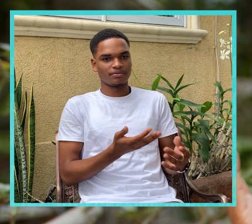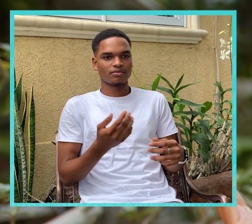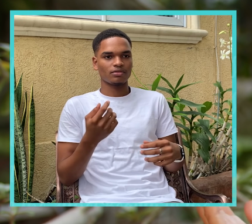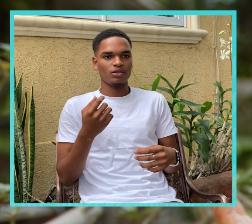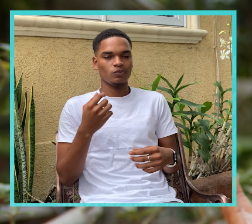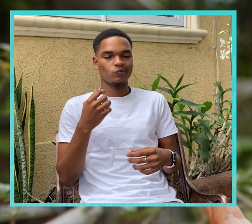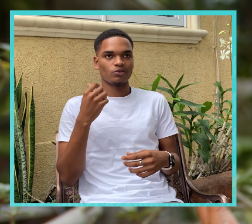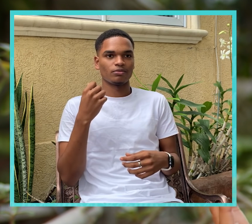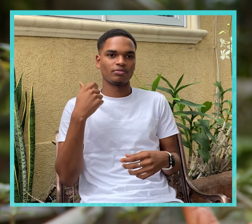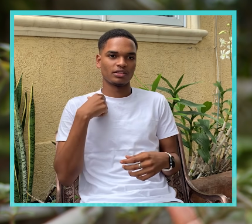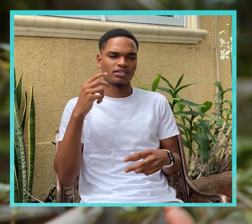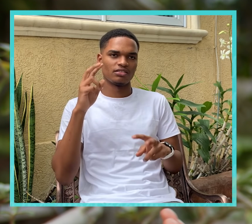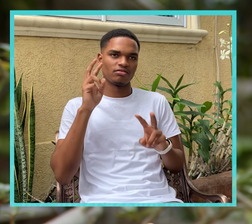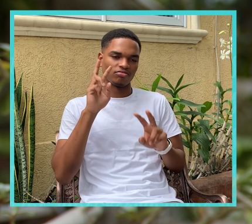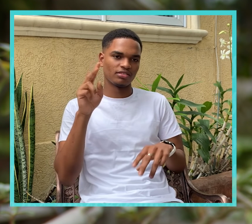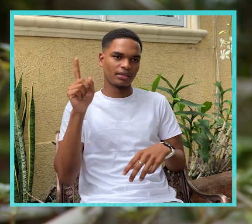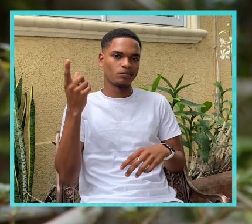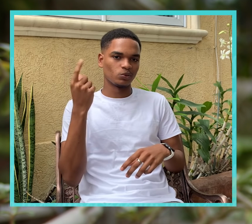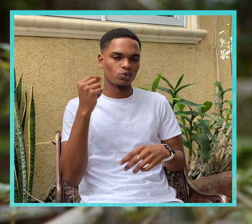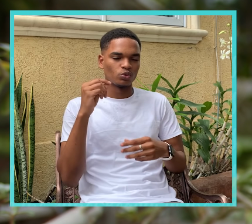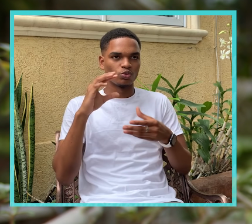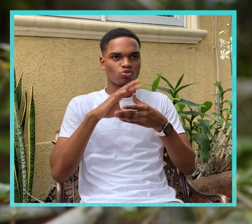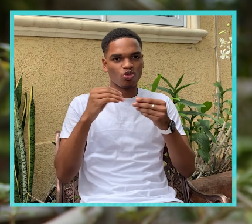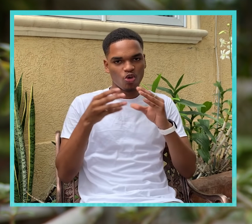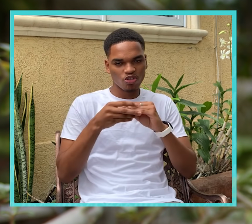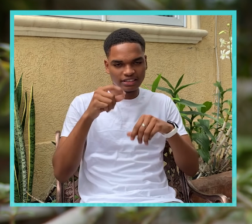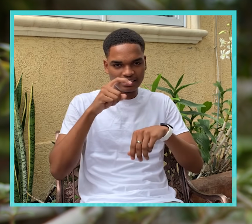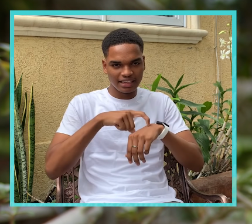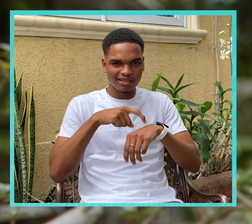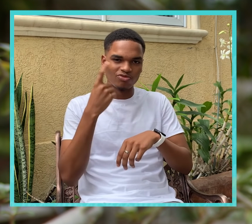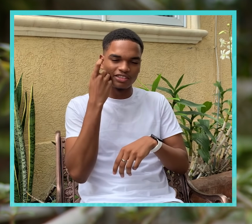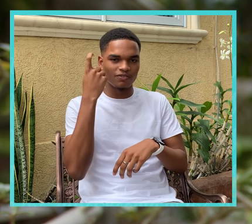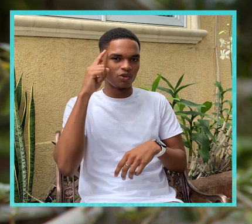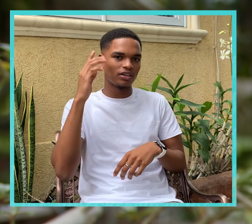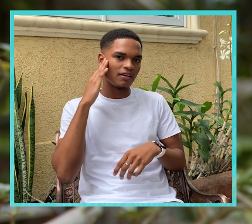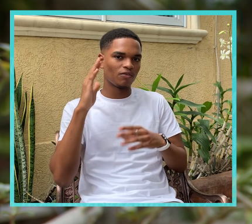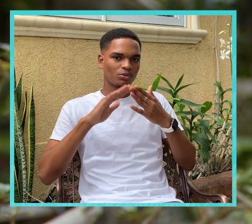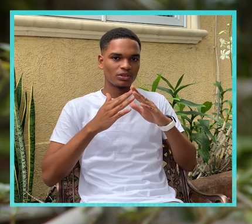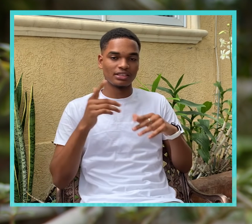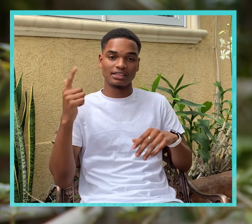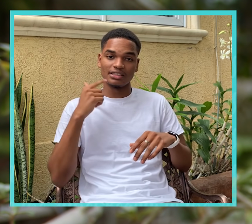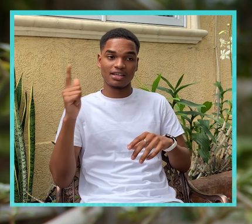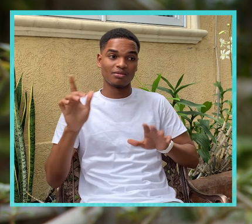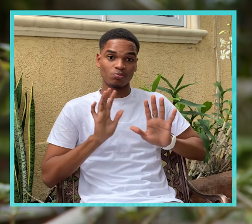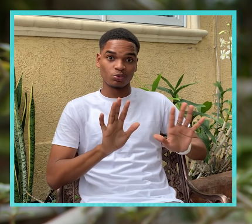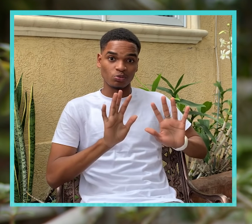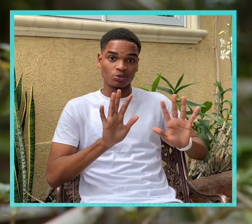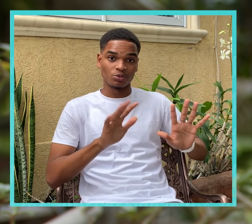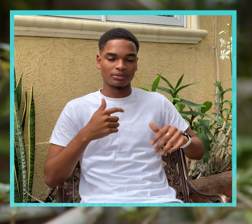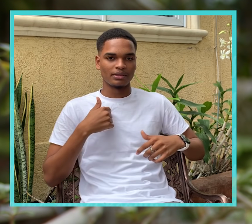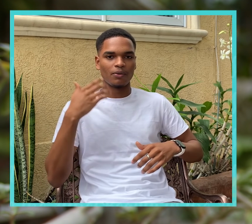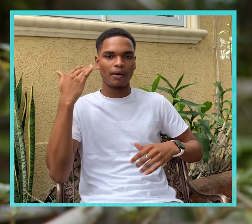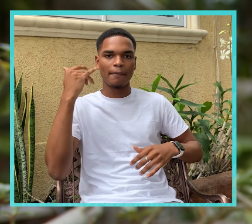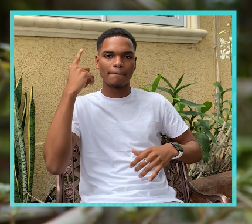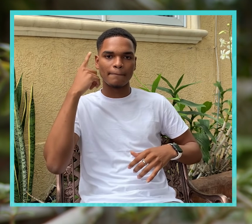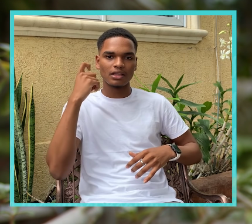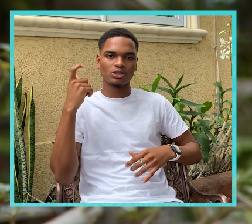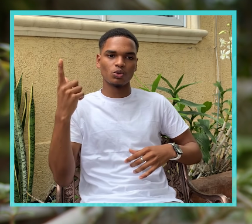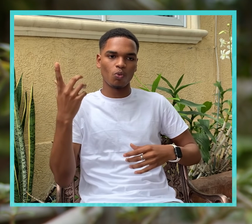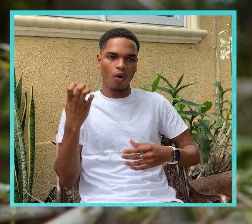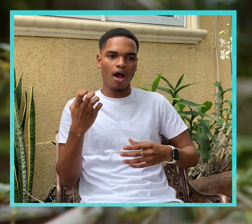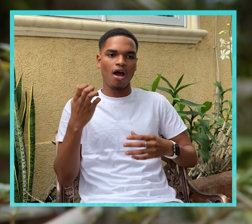watched him do a story time to the deaf community recently where he said he, he, he pushed me so hard because he wanted to prove